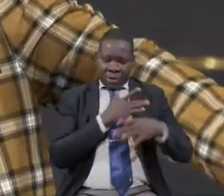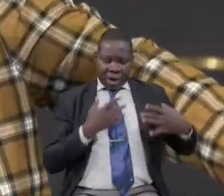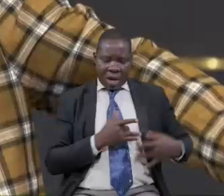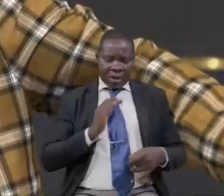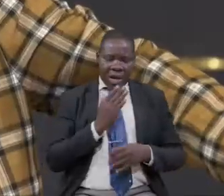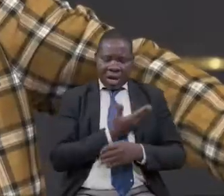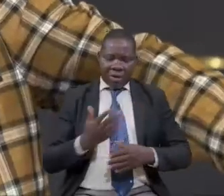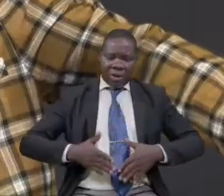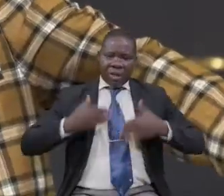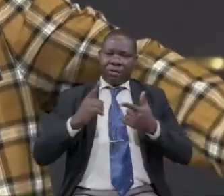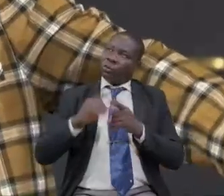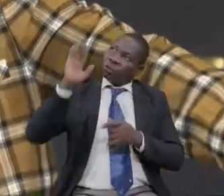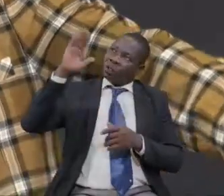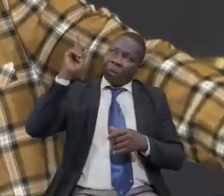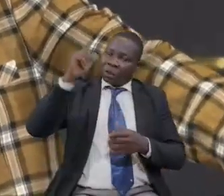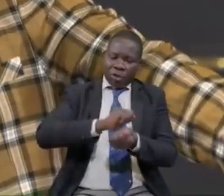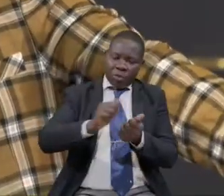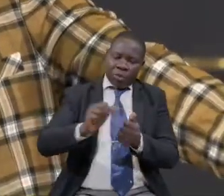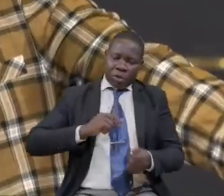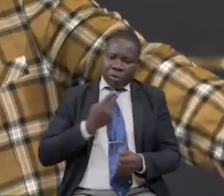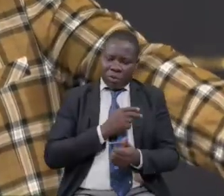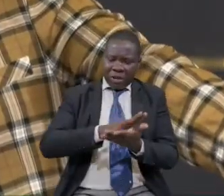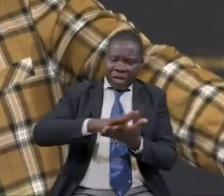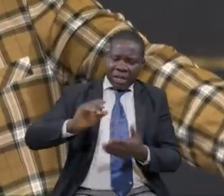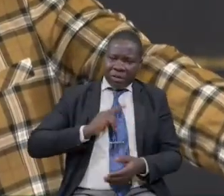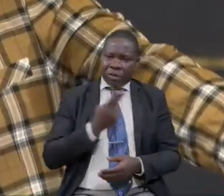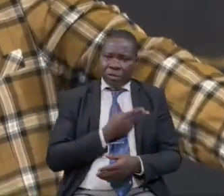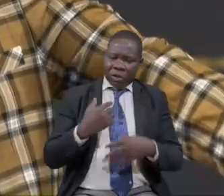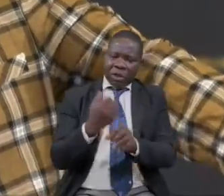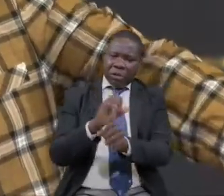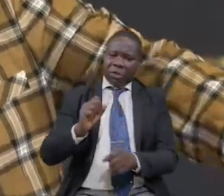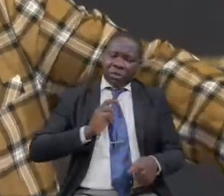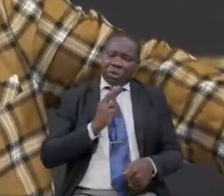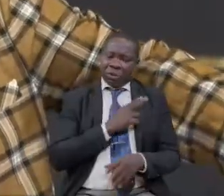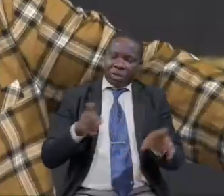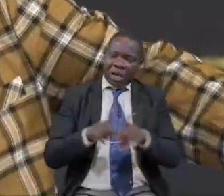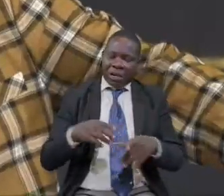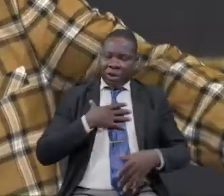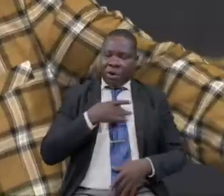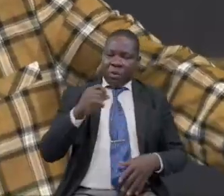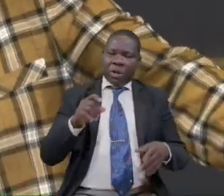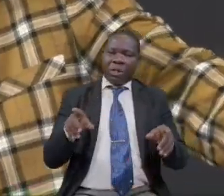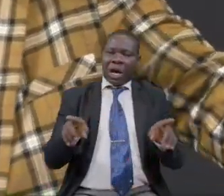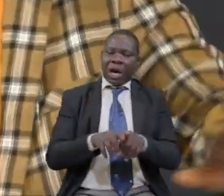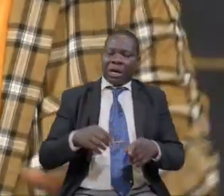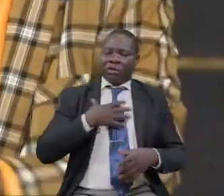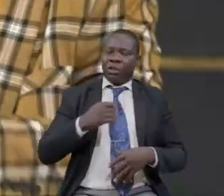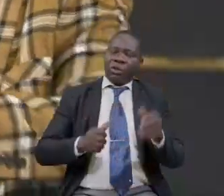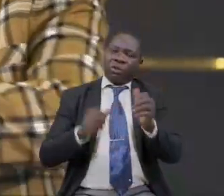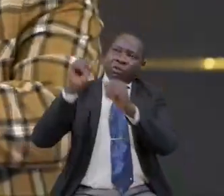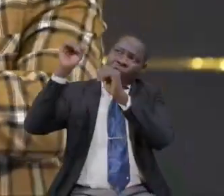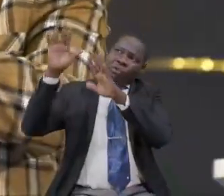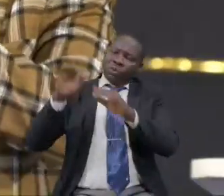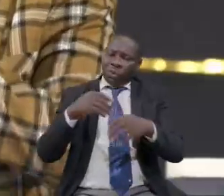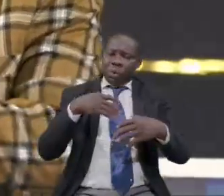he cleanses us, he makes us as white as snow, he makes us whiter than snow, and he